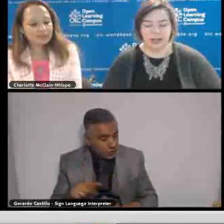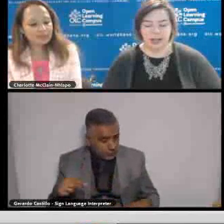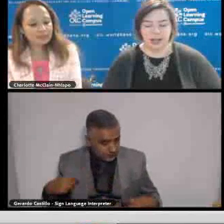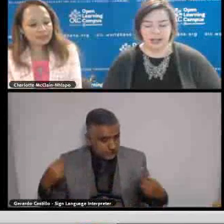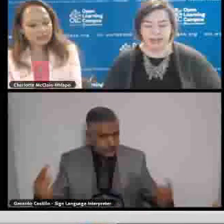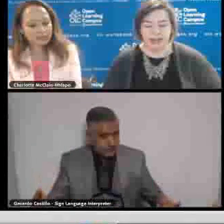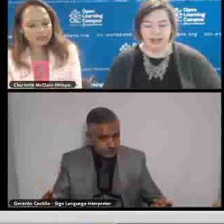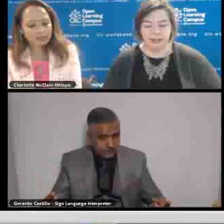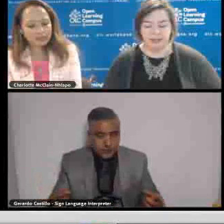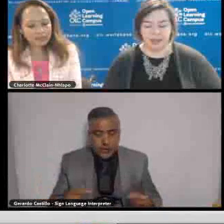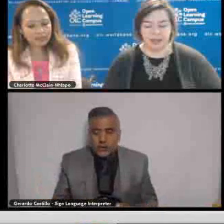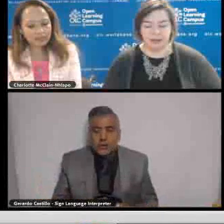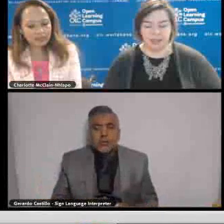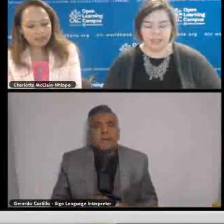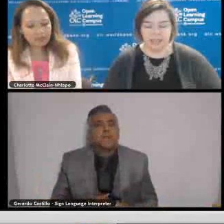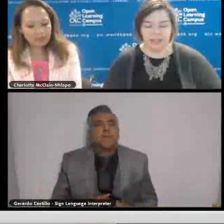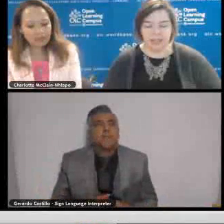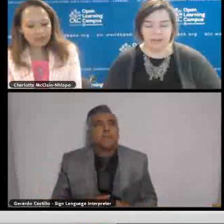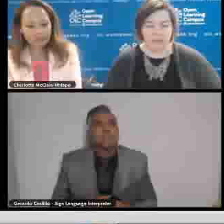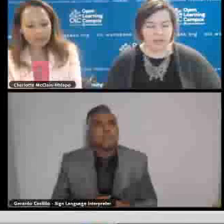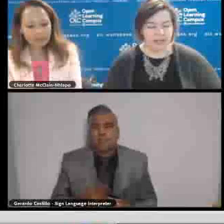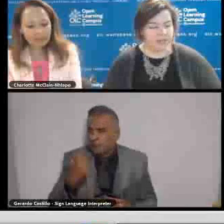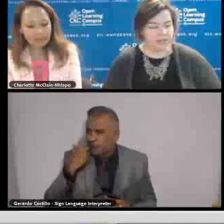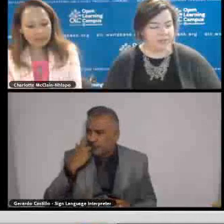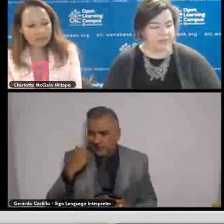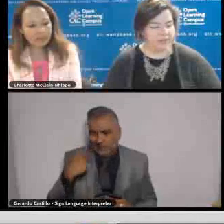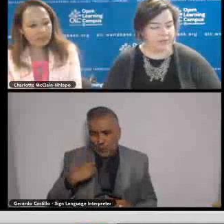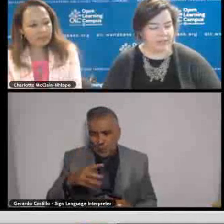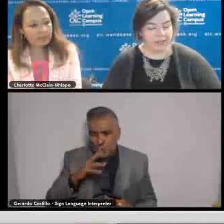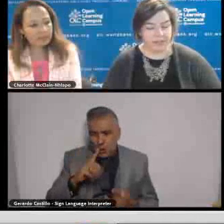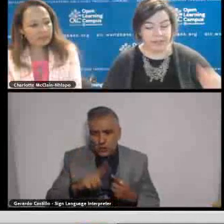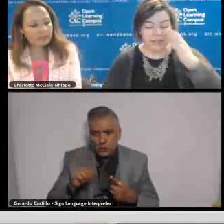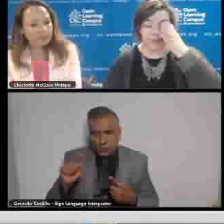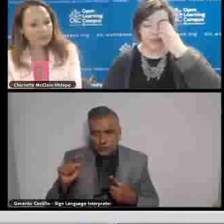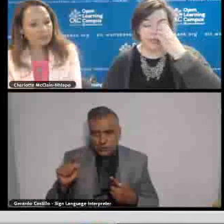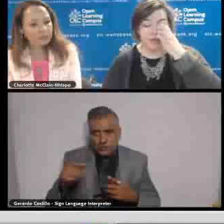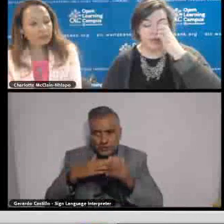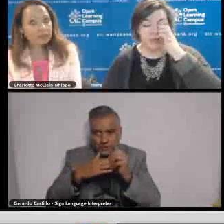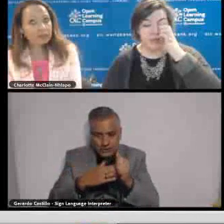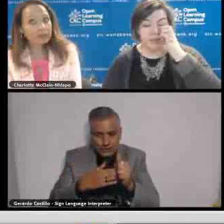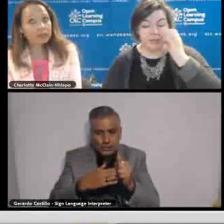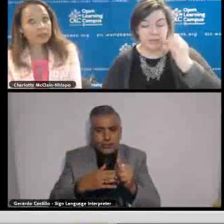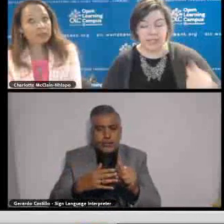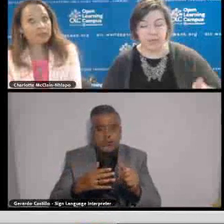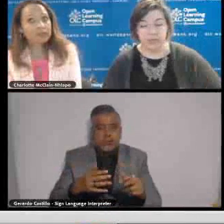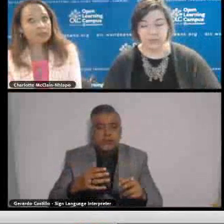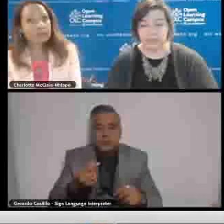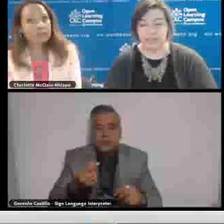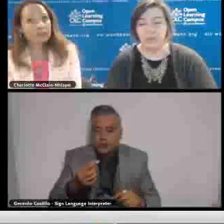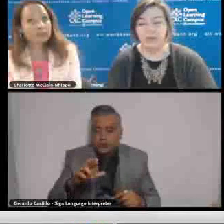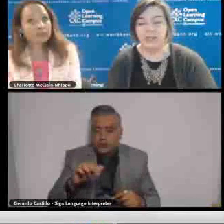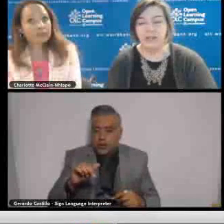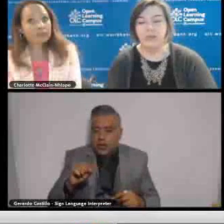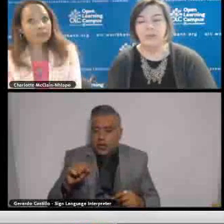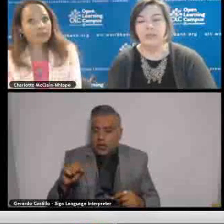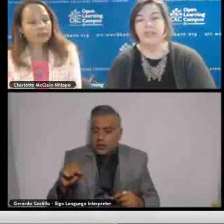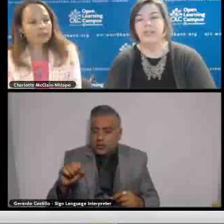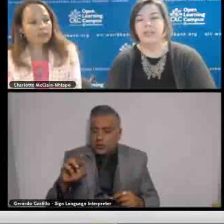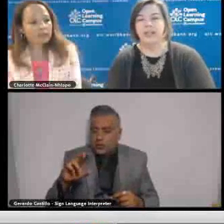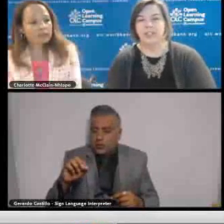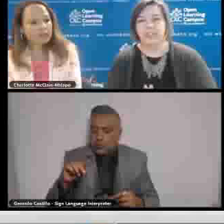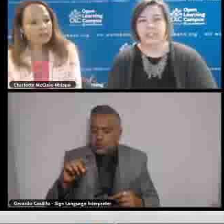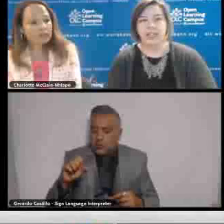And just the other day, I was talking to one of the leaders of a grassroots women's network that I work with, and